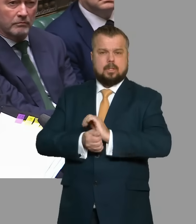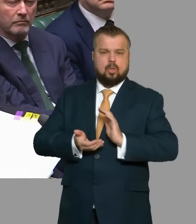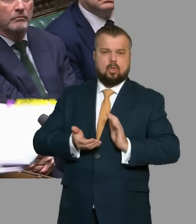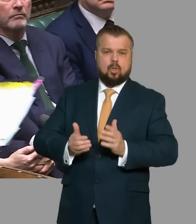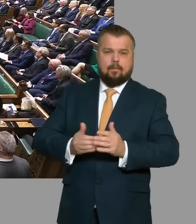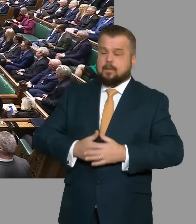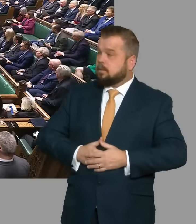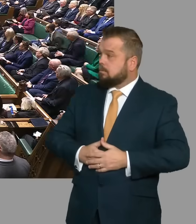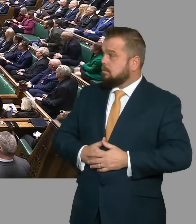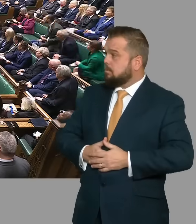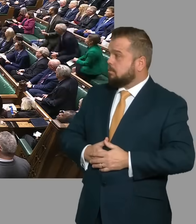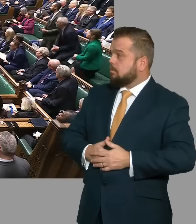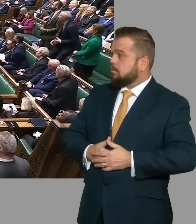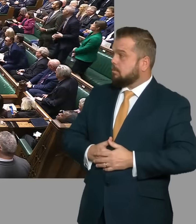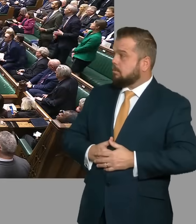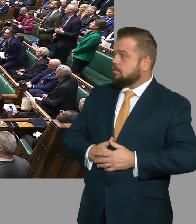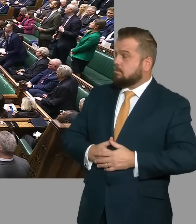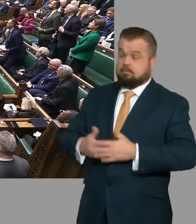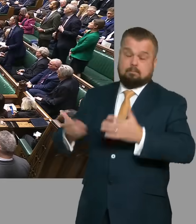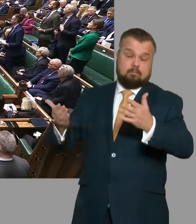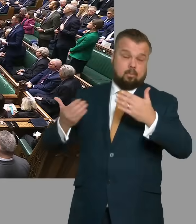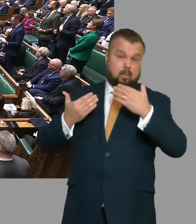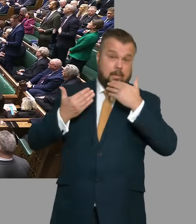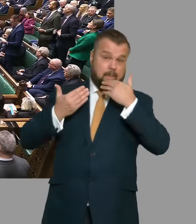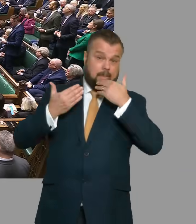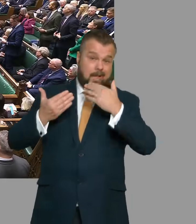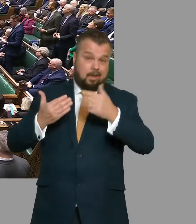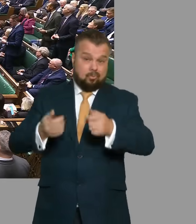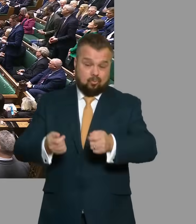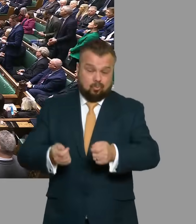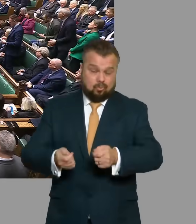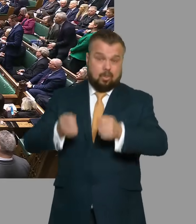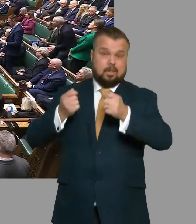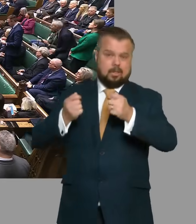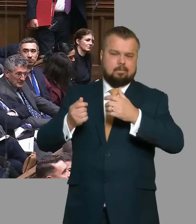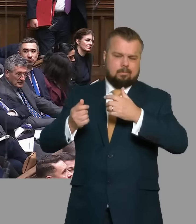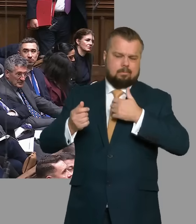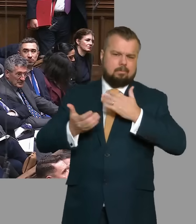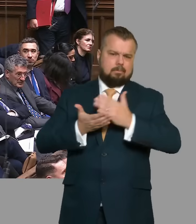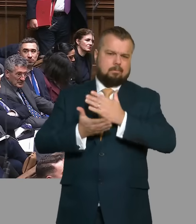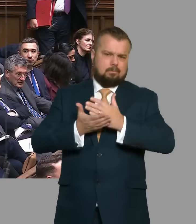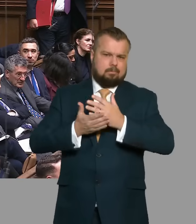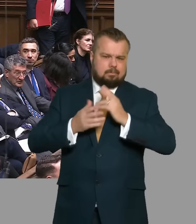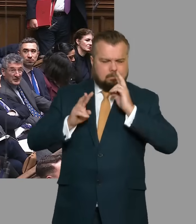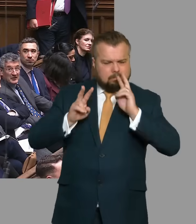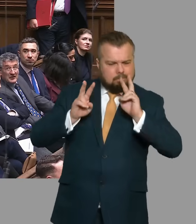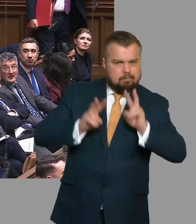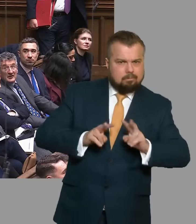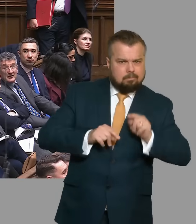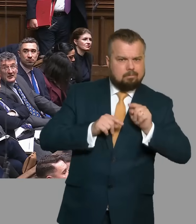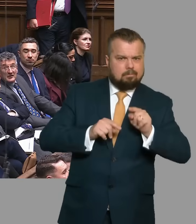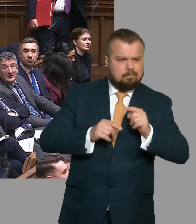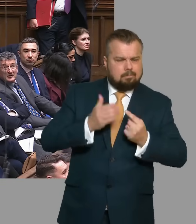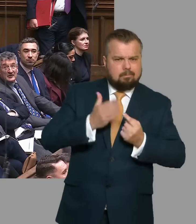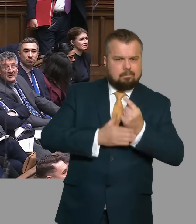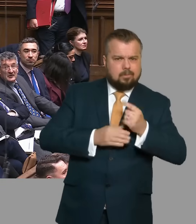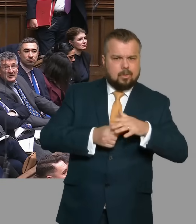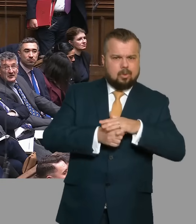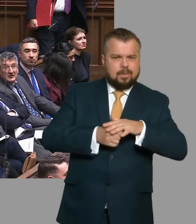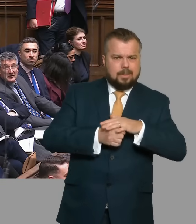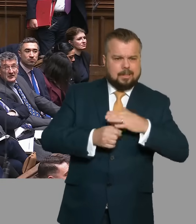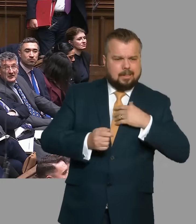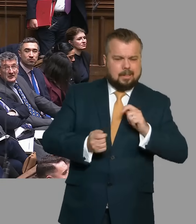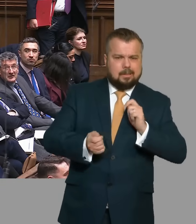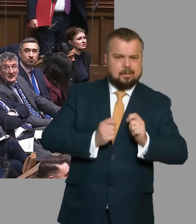out. Fred Thomas. Thank you, Mr Speaker. I strongly welcome the government's decision to consult on introducing a social